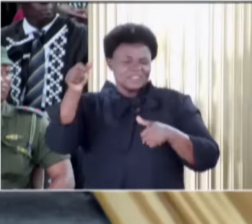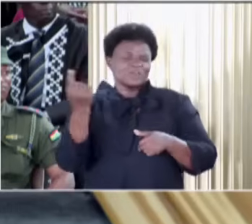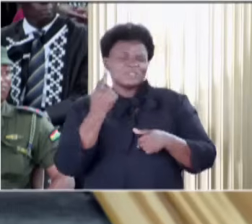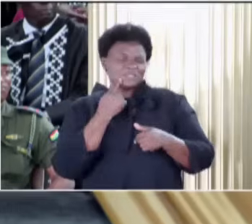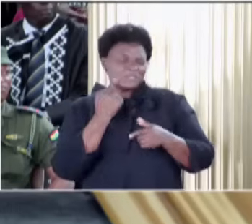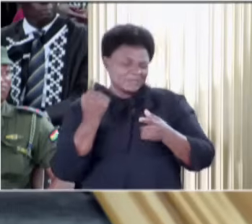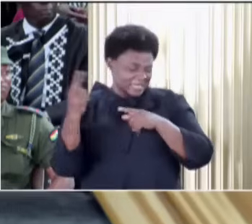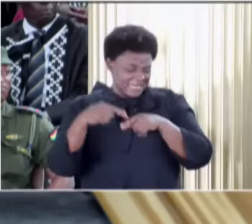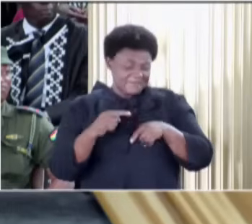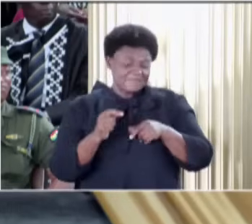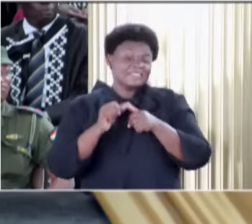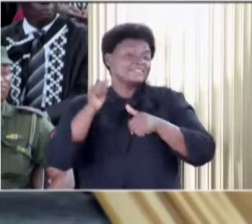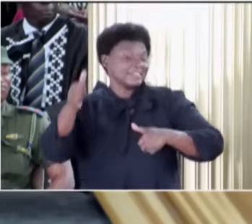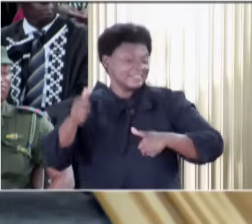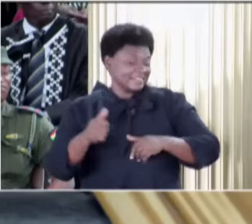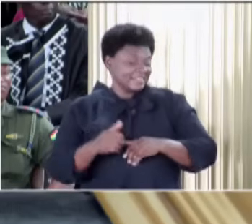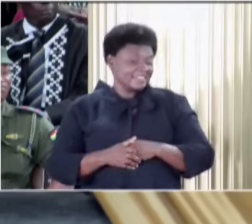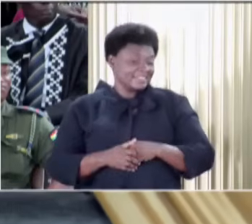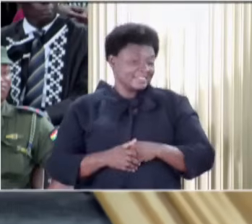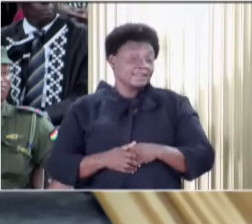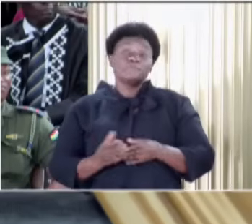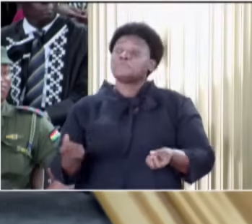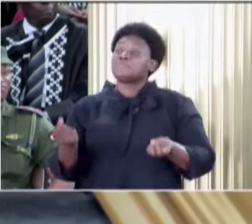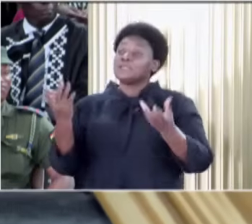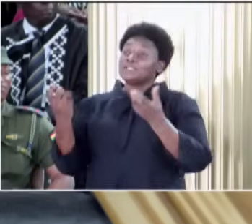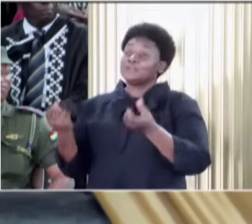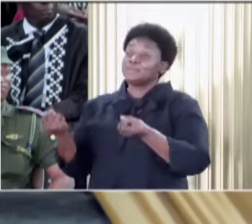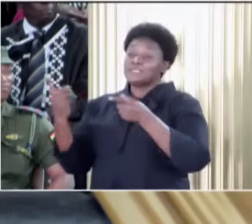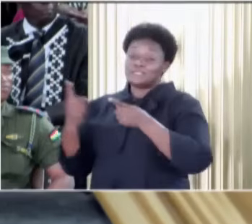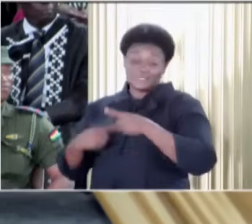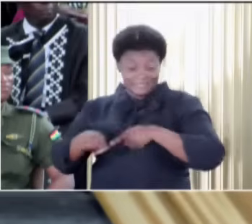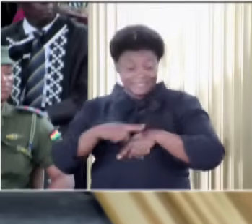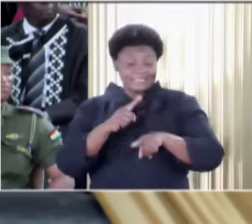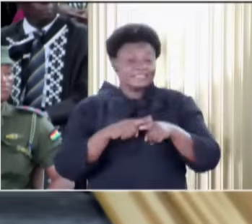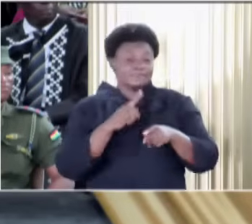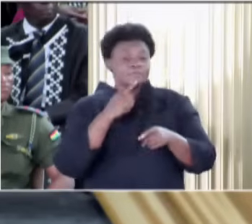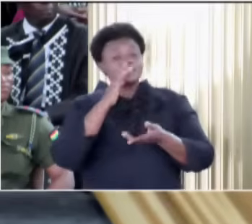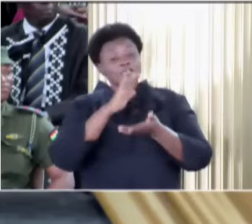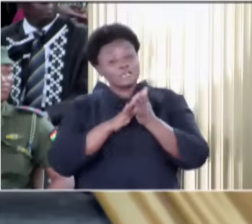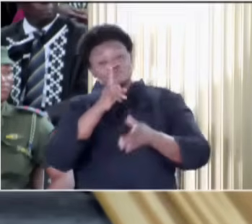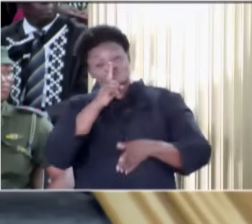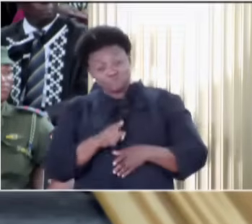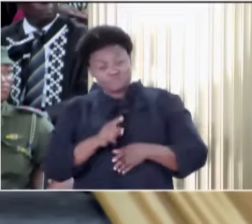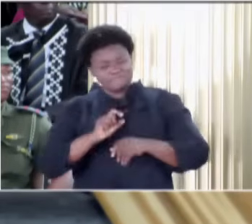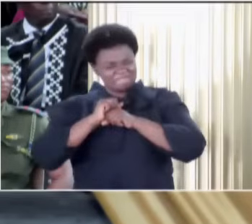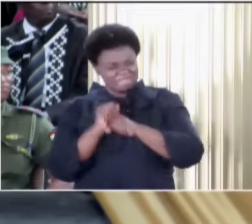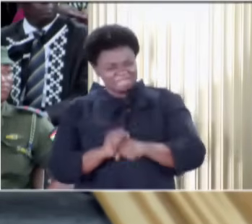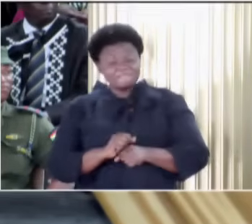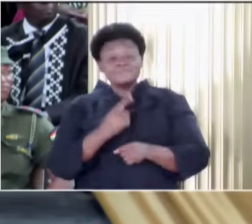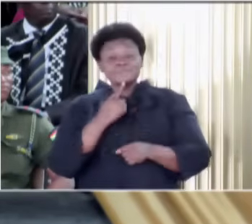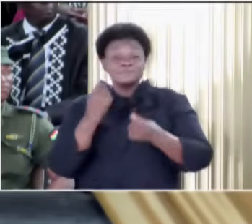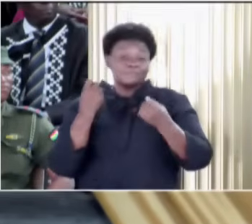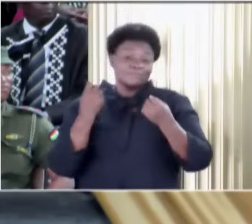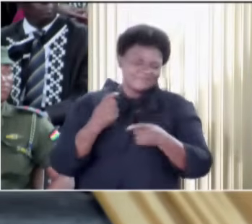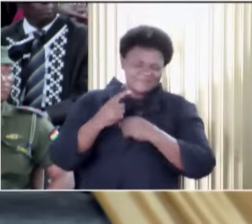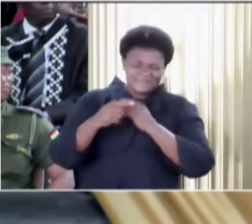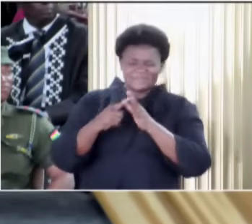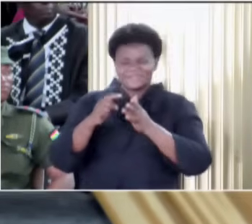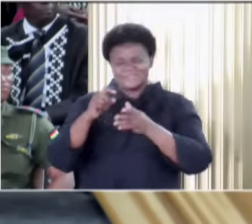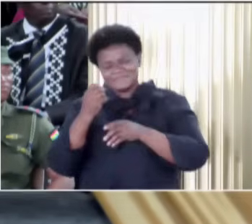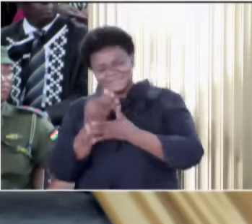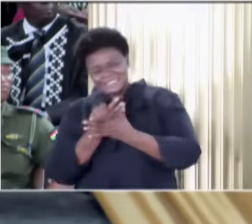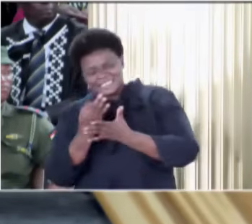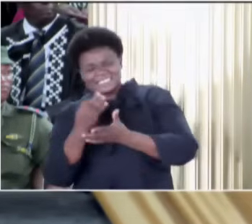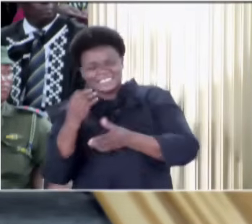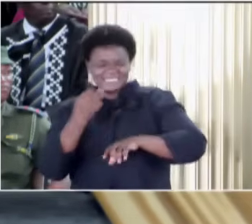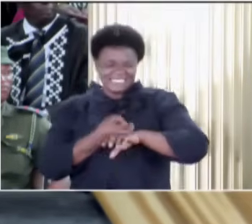this far. For many of us, this journey also came with real pressure. There were seasons of financial difficulty that